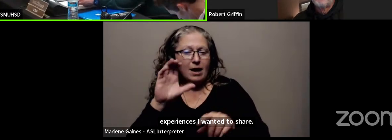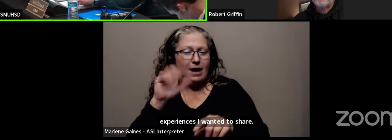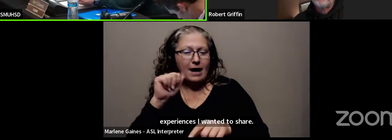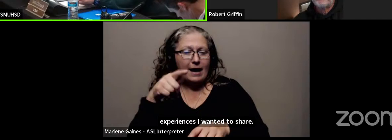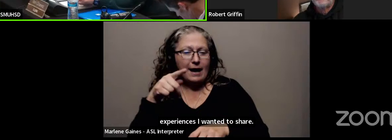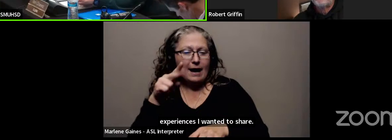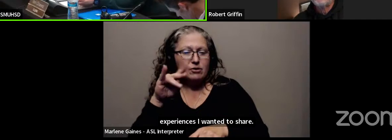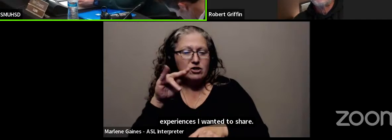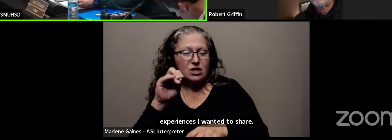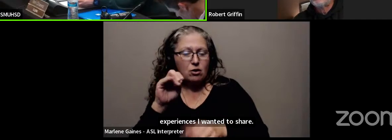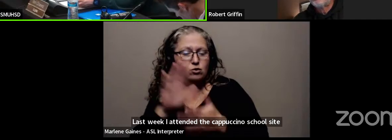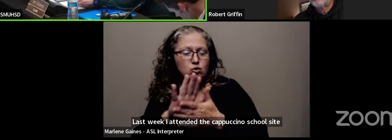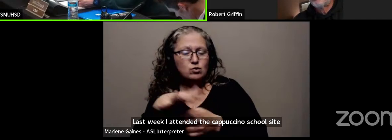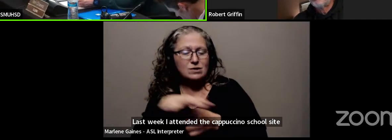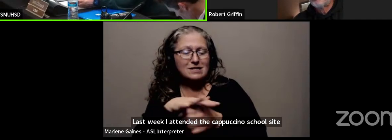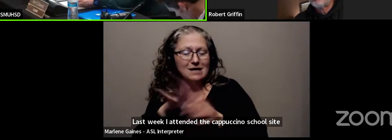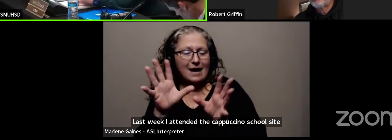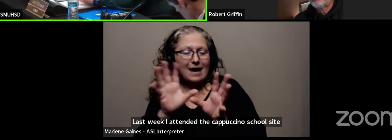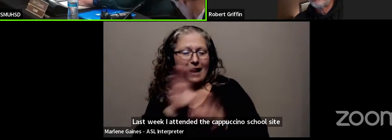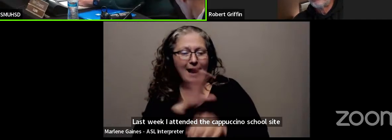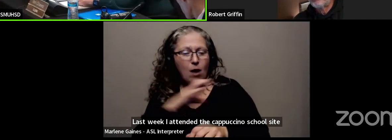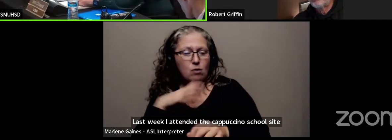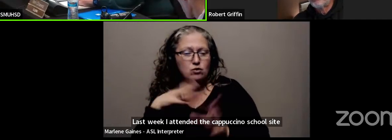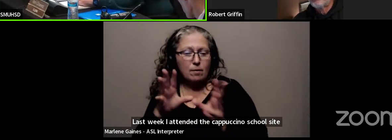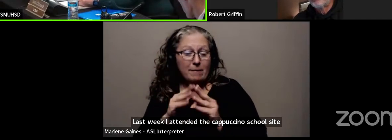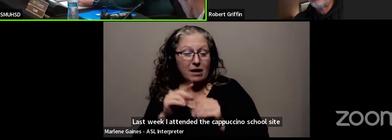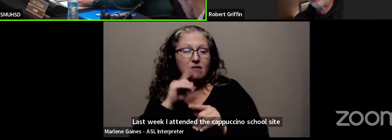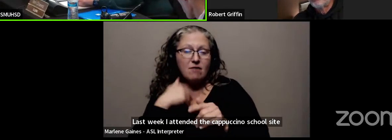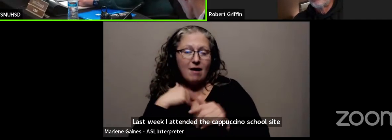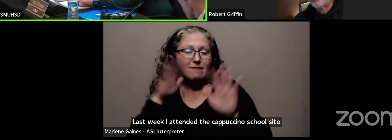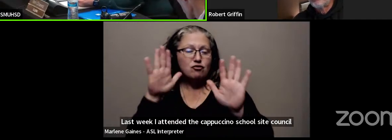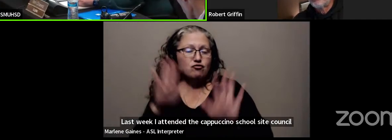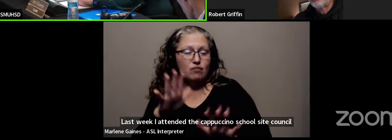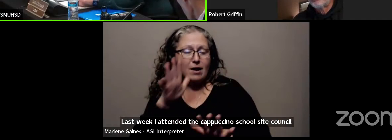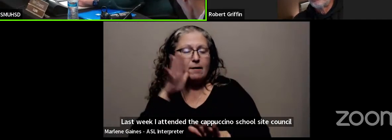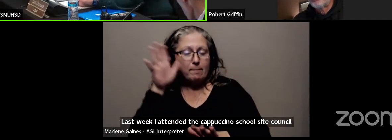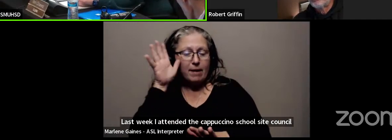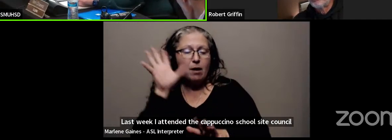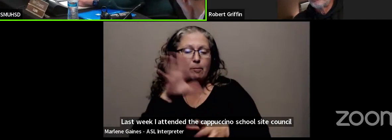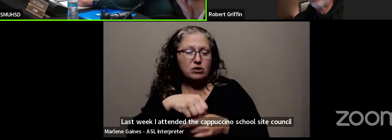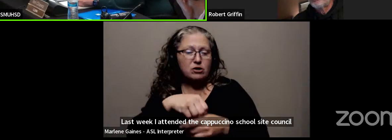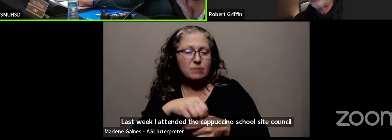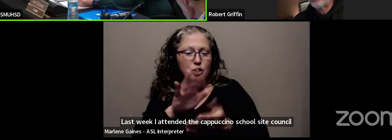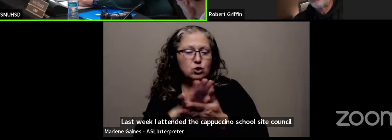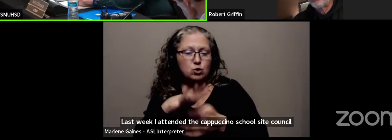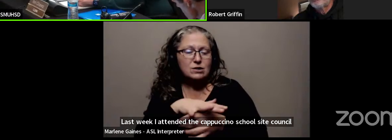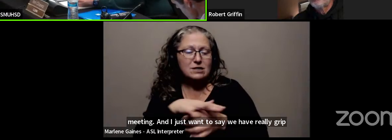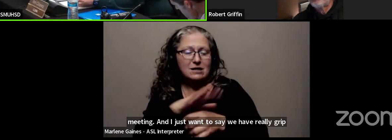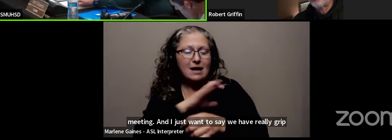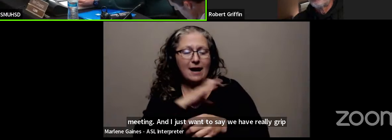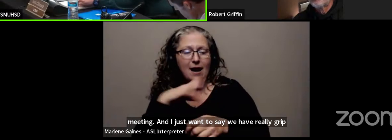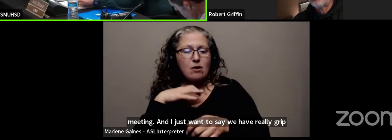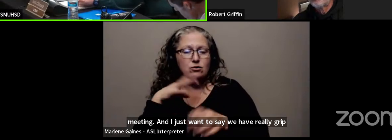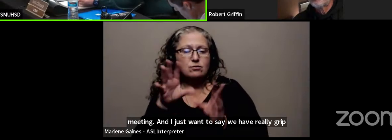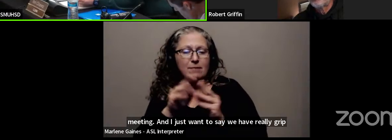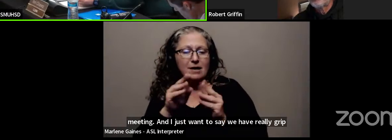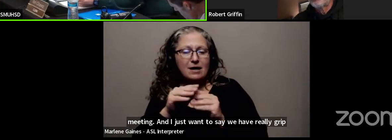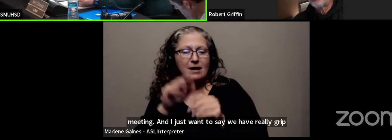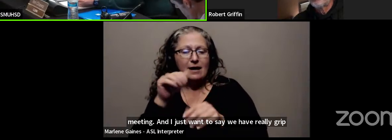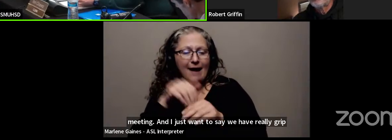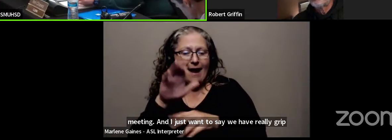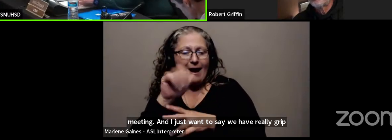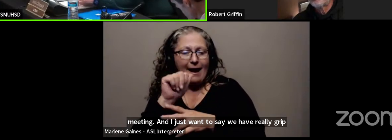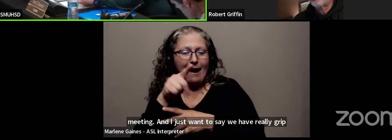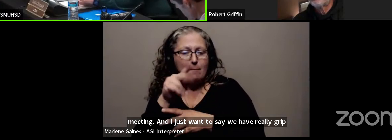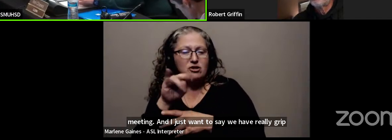Cappuccino School Site Council meeting, and I just want to say we have really great parent participation at the school site council meeting at Cappuccino, and I'm hoping that all